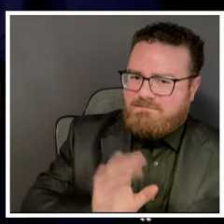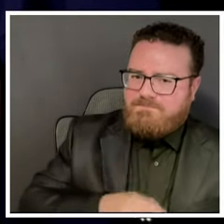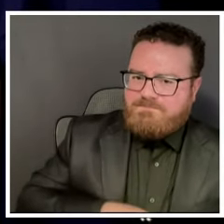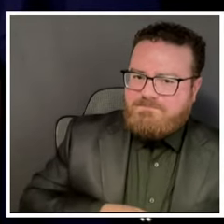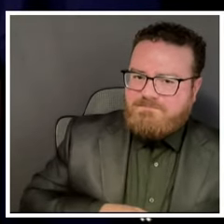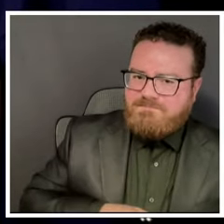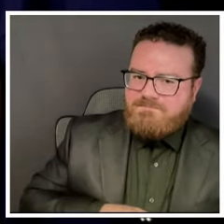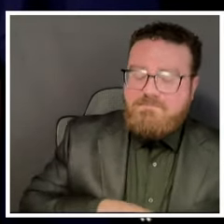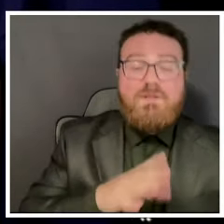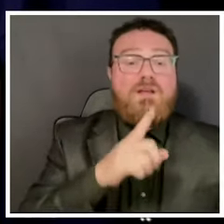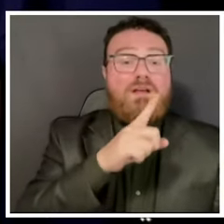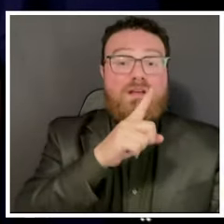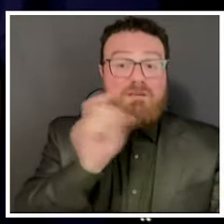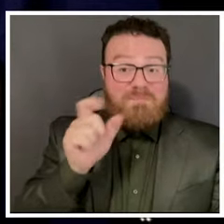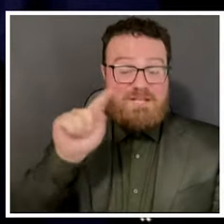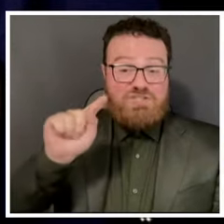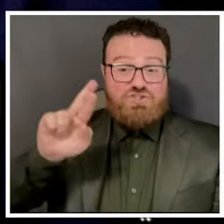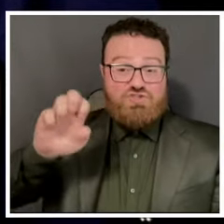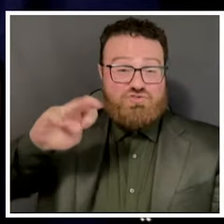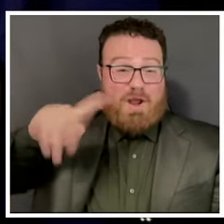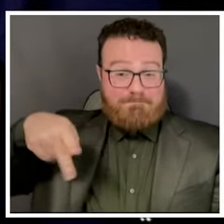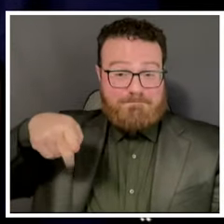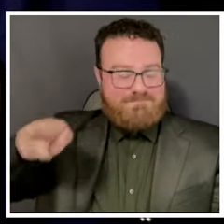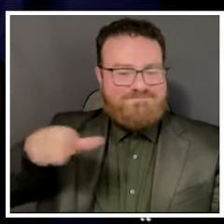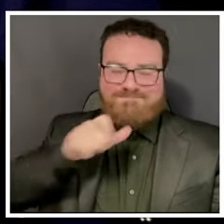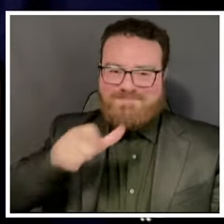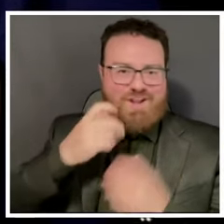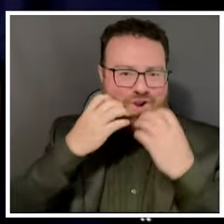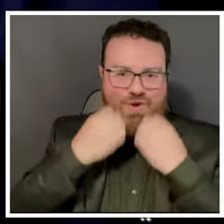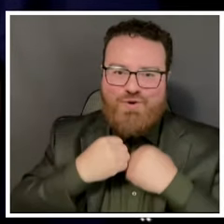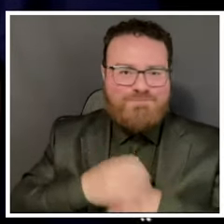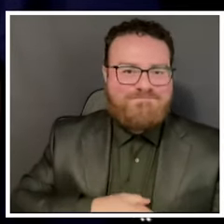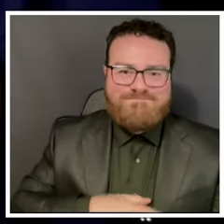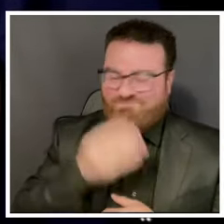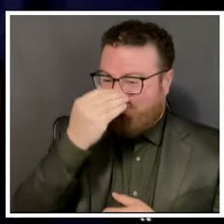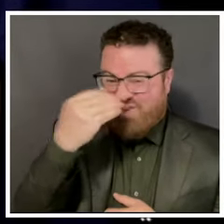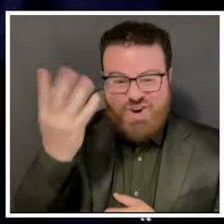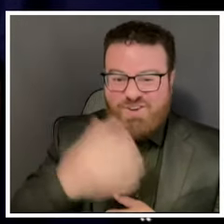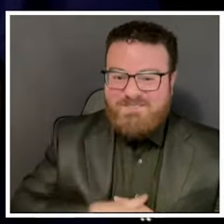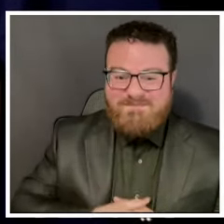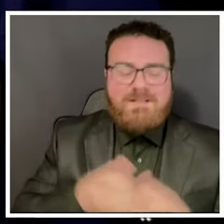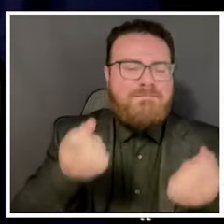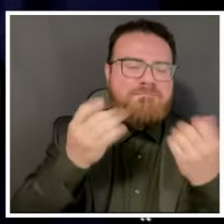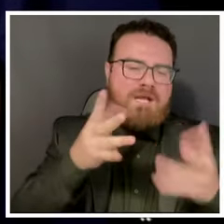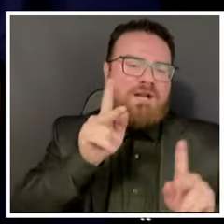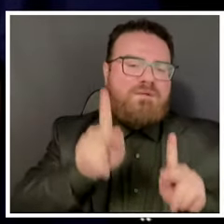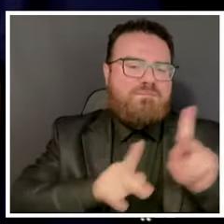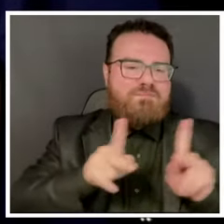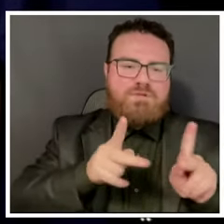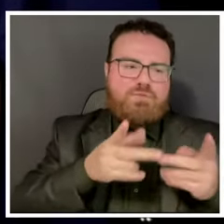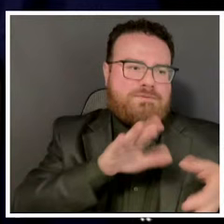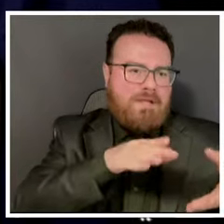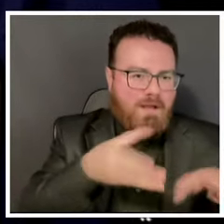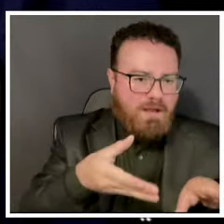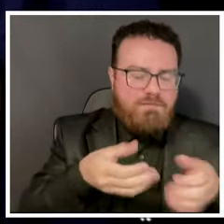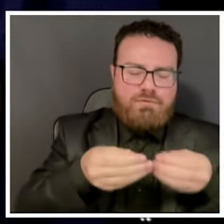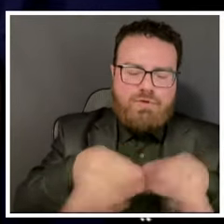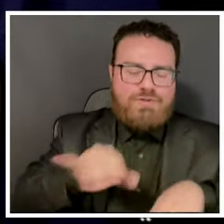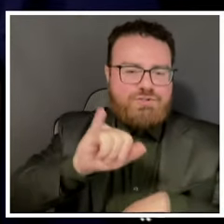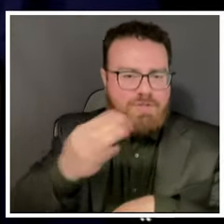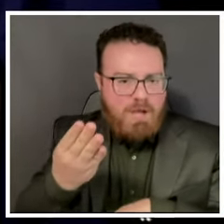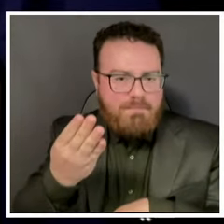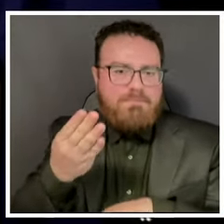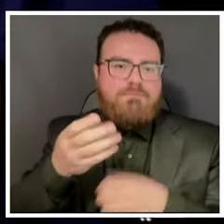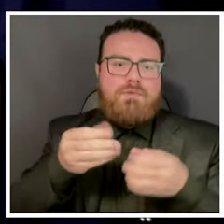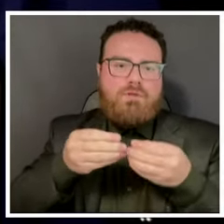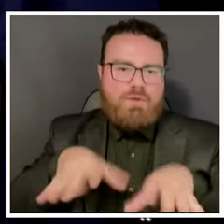Because he failed to care, not only did people die, but millions of Americans lost their jobs, their homes, their livelihoods.